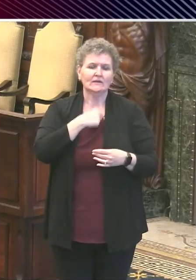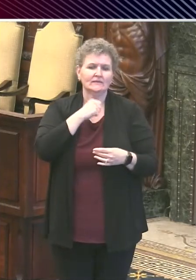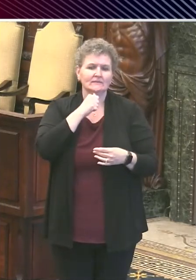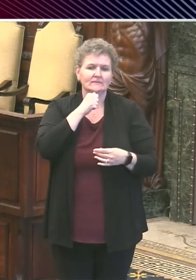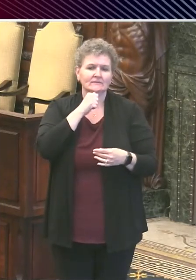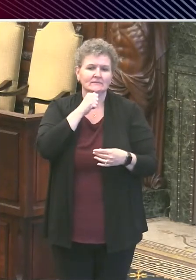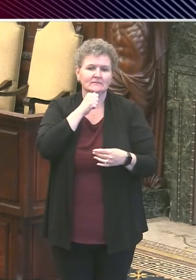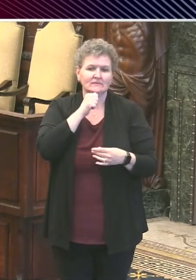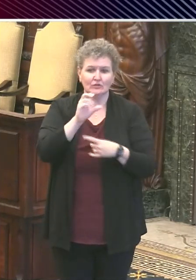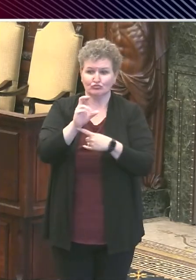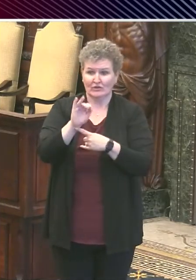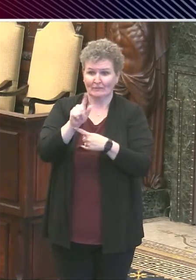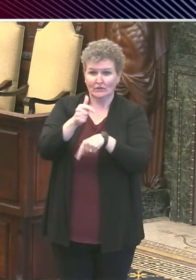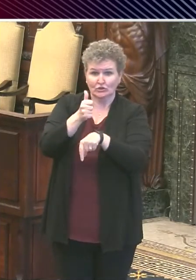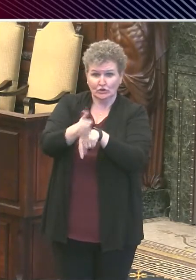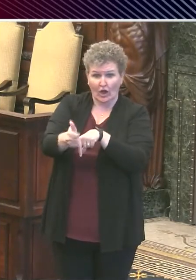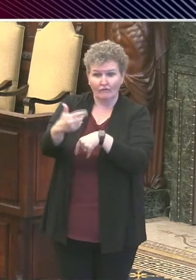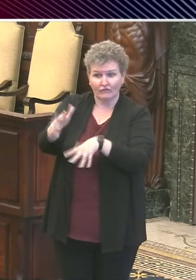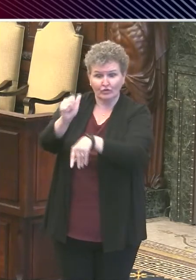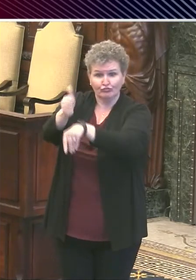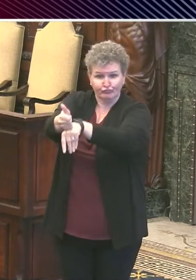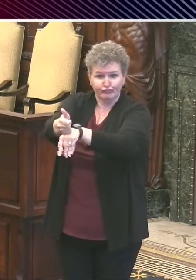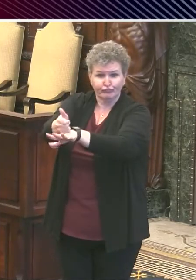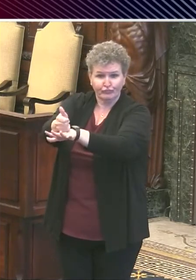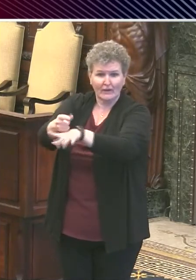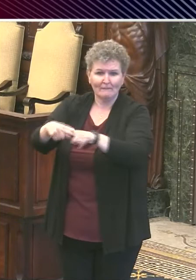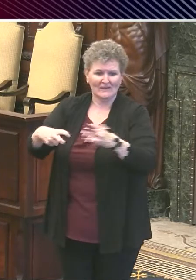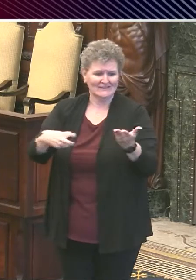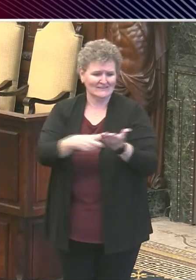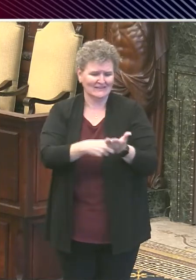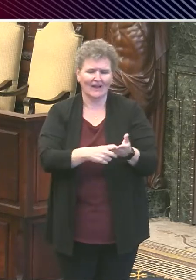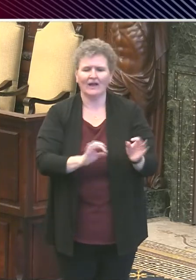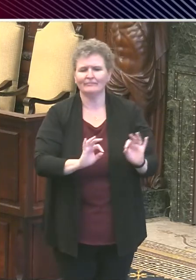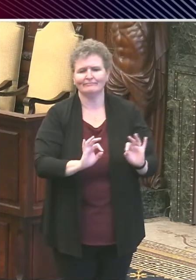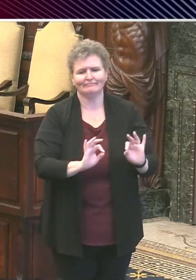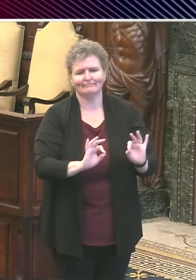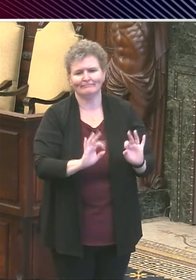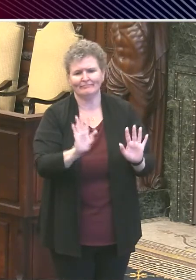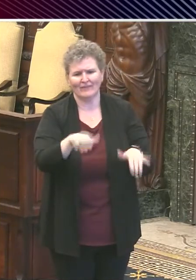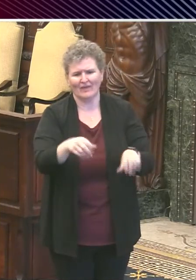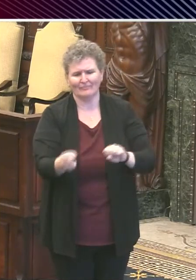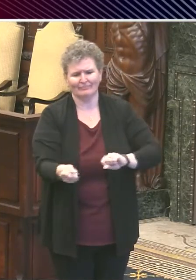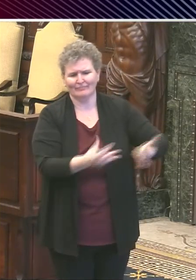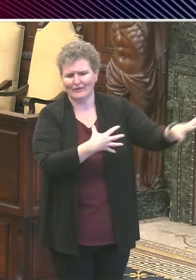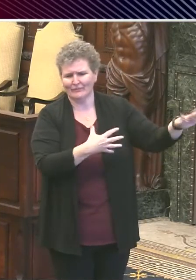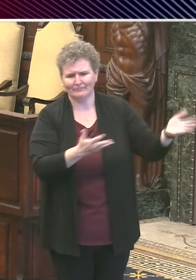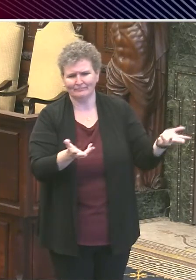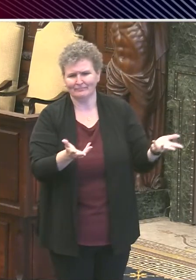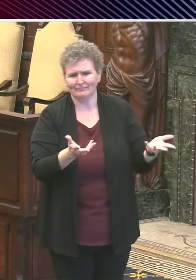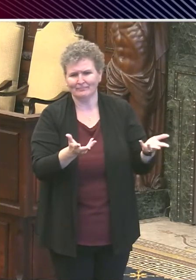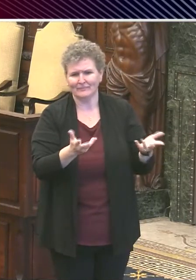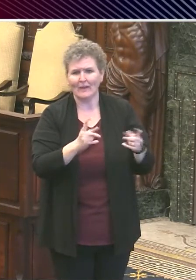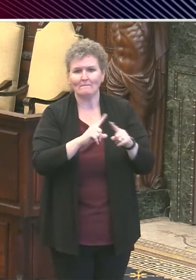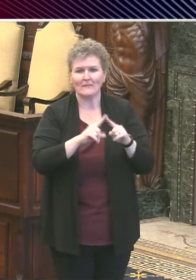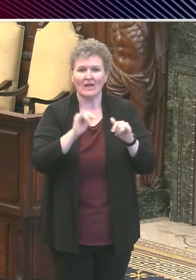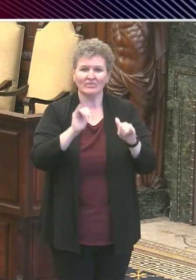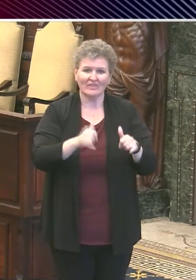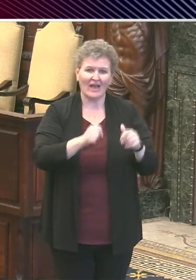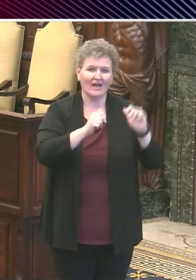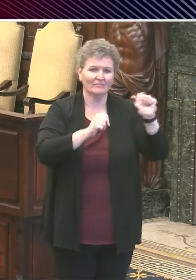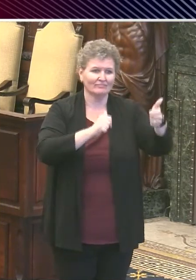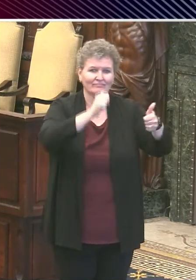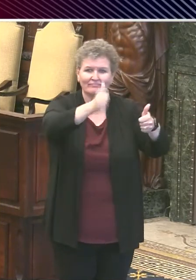assaults or anything like that. And we felt that considering all the strife throughout the entire country and city,